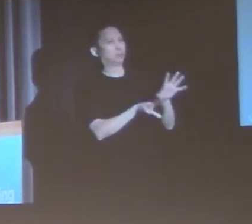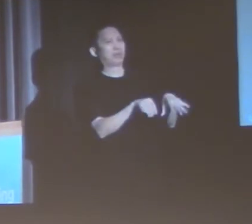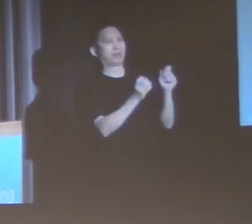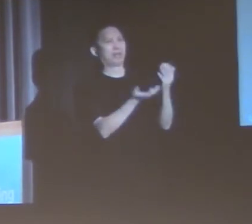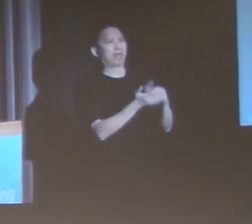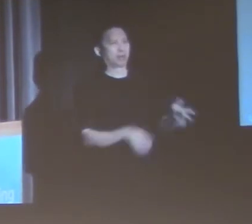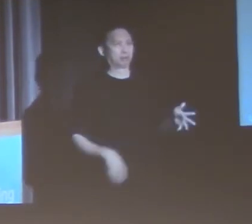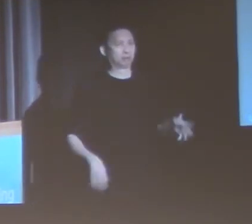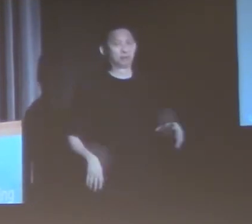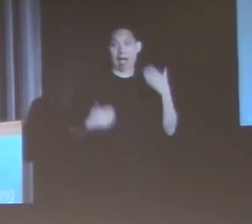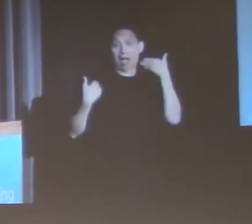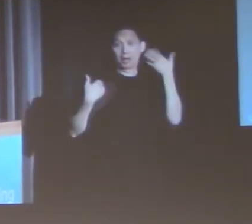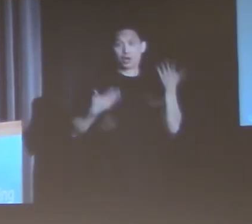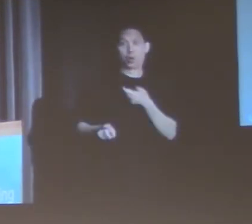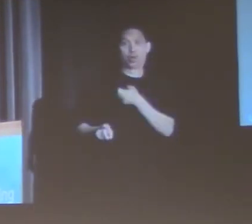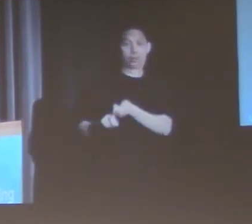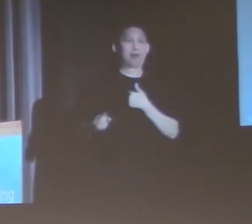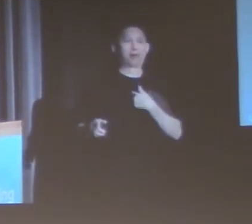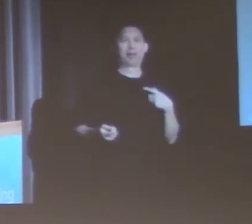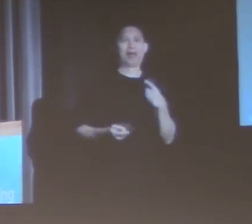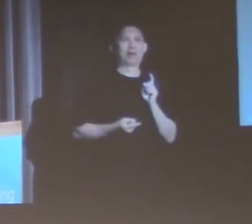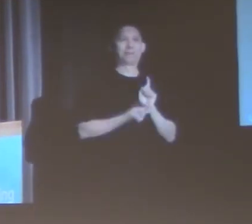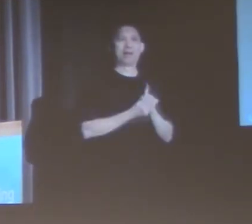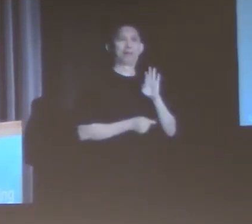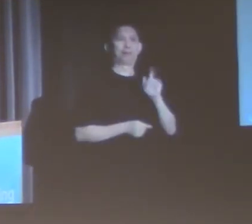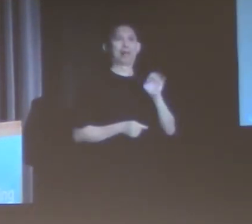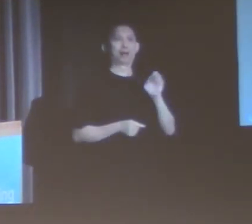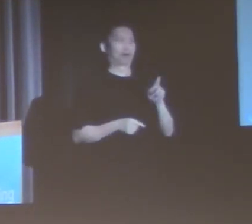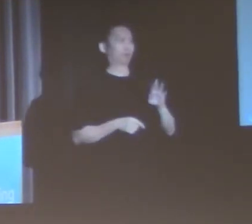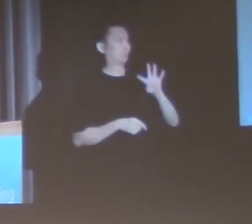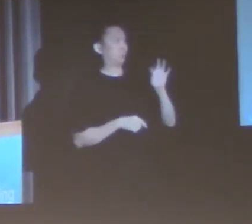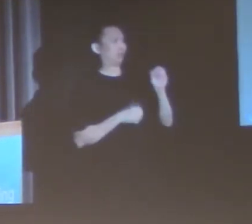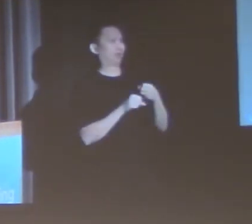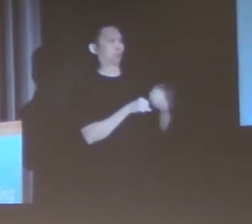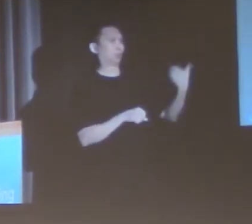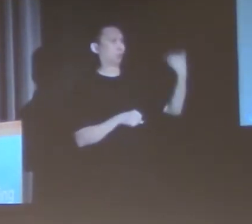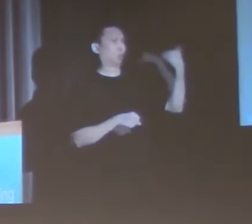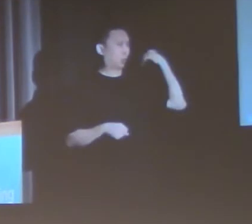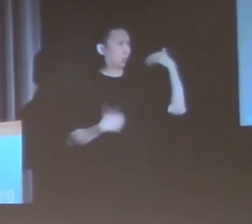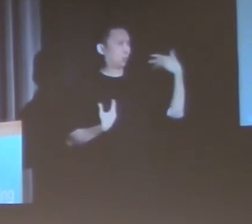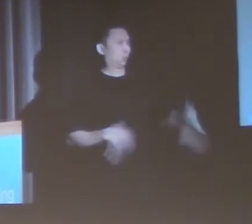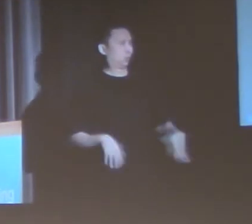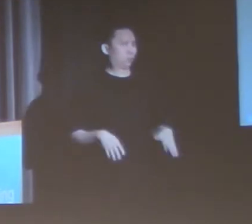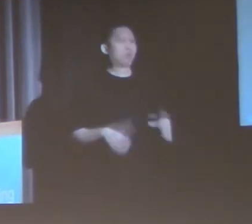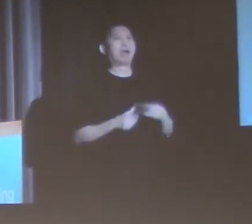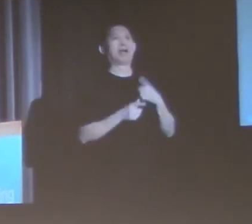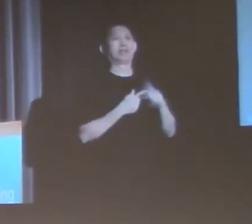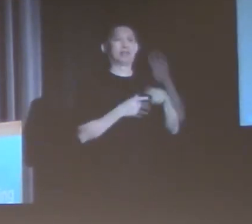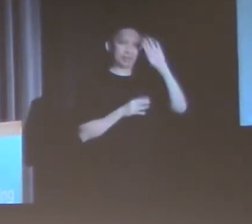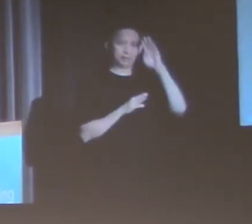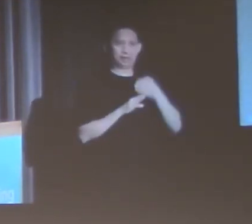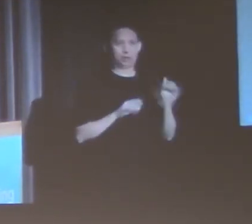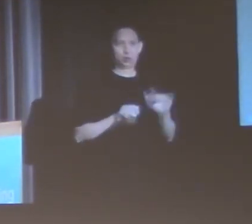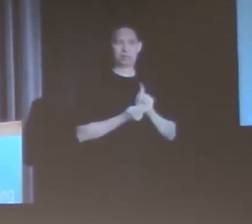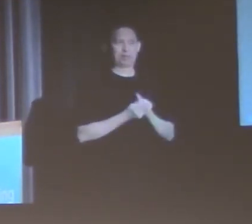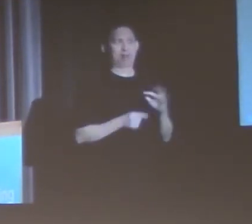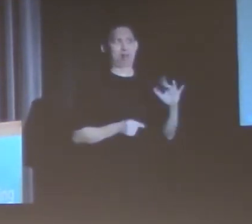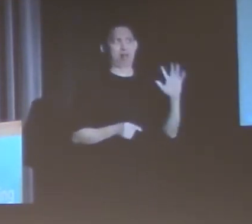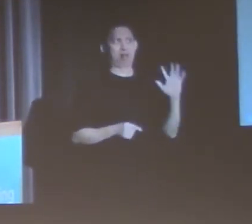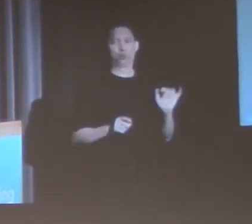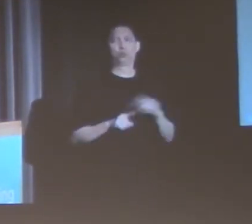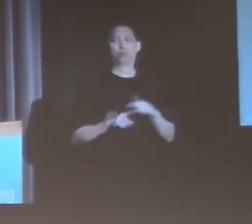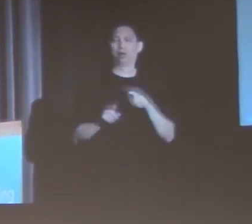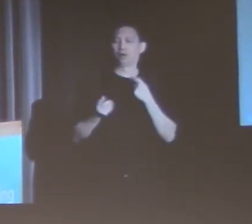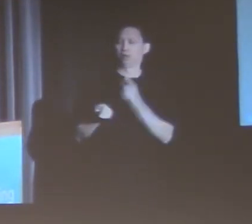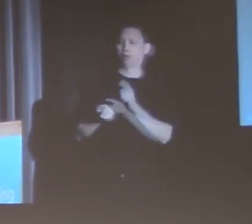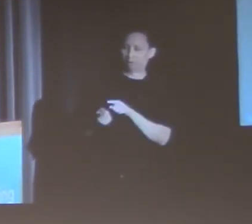him 40 years ago, but I knew nothing about him. So the privilege, but also the tragedy of this story unfolding. And he's sent